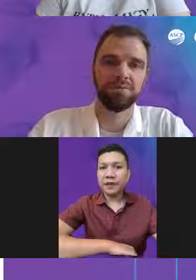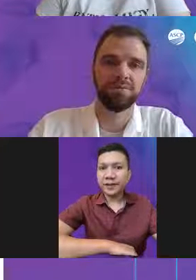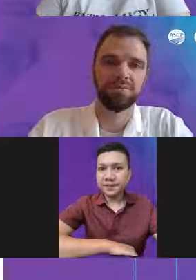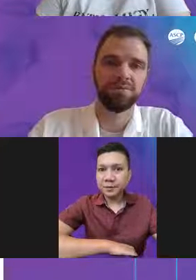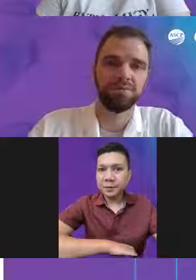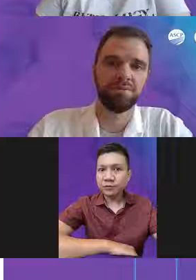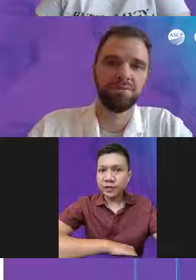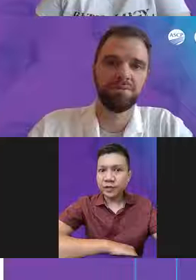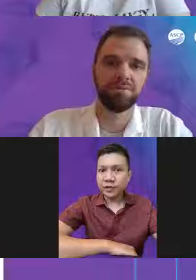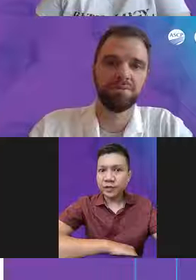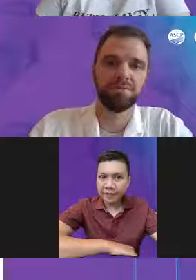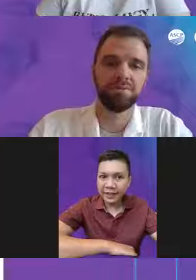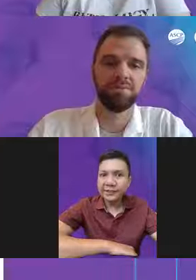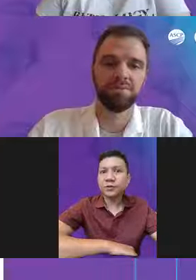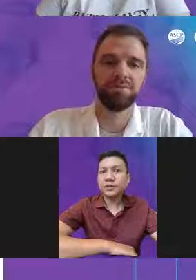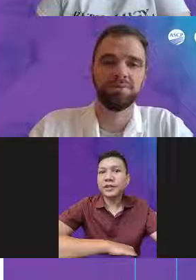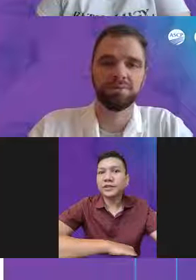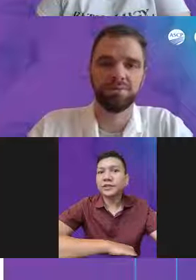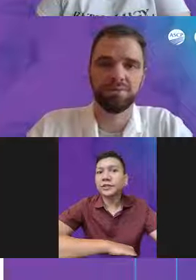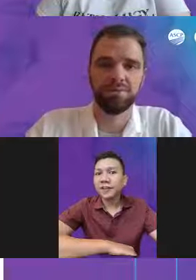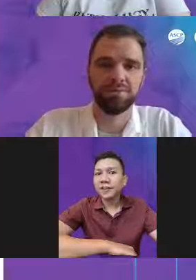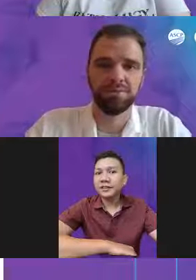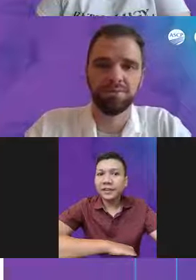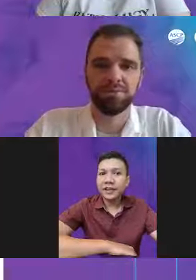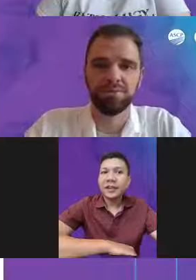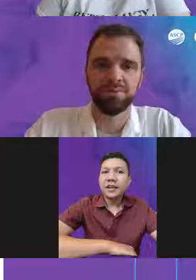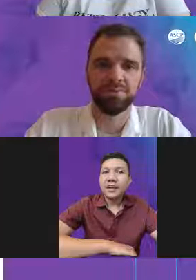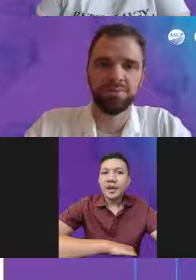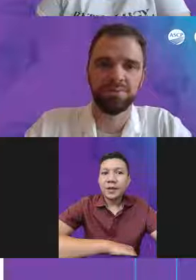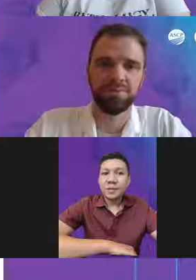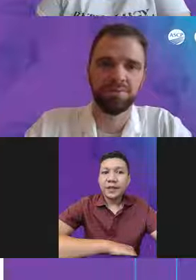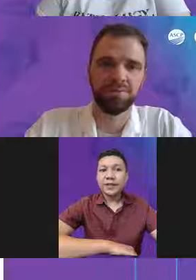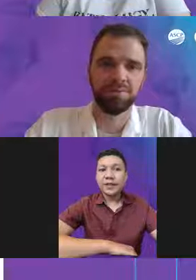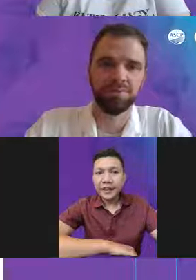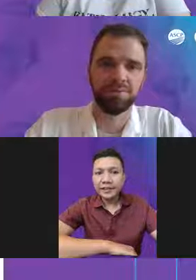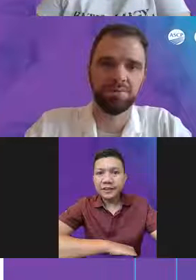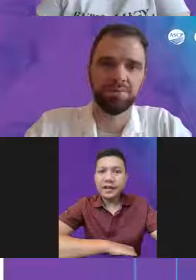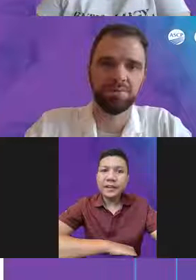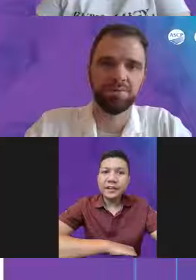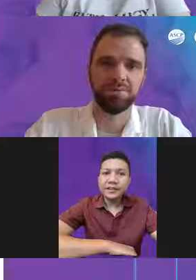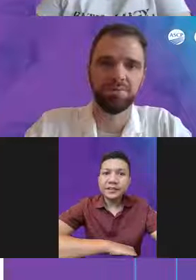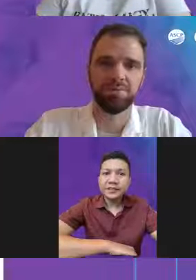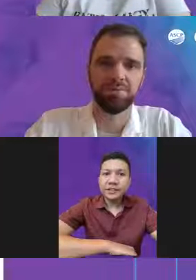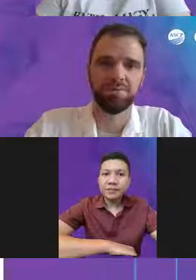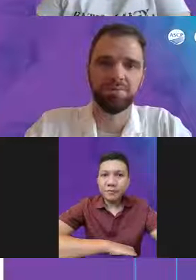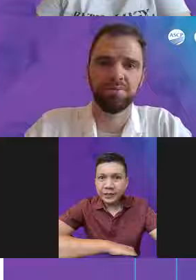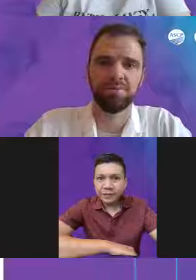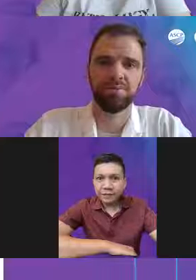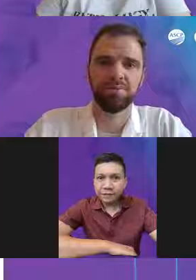would advise people in recognizing blast or immature cells. The next in line is